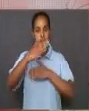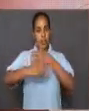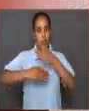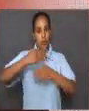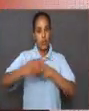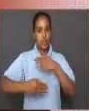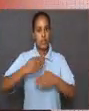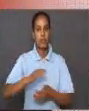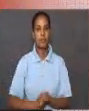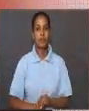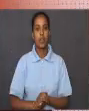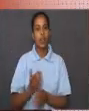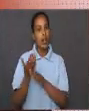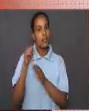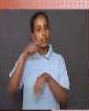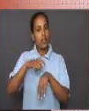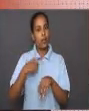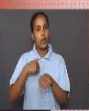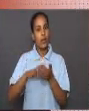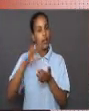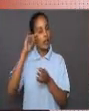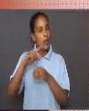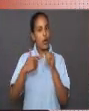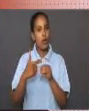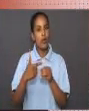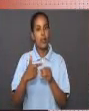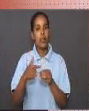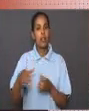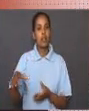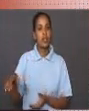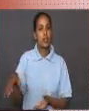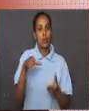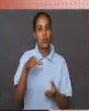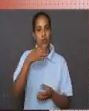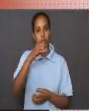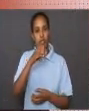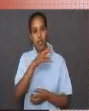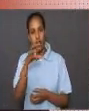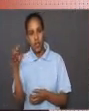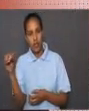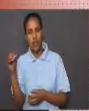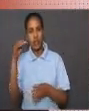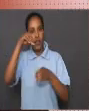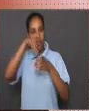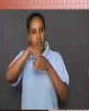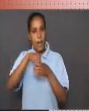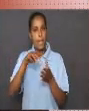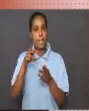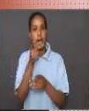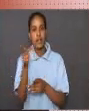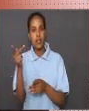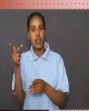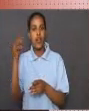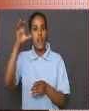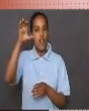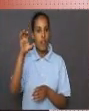process. Last time, we learned about liquid solutions and interparticle